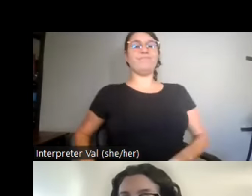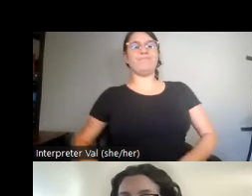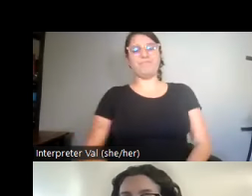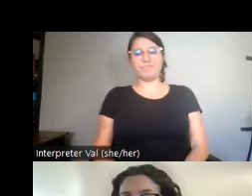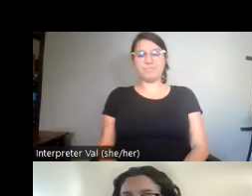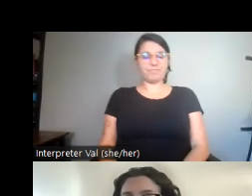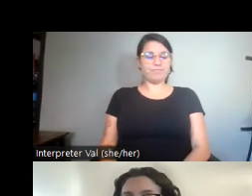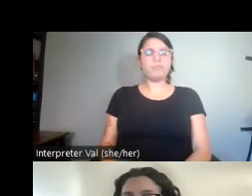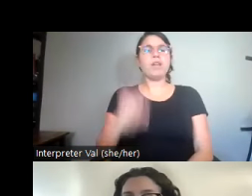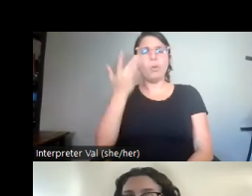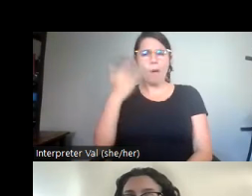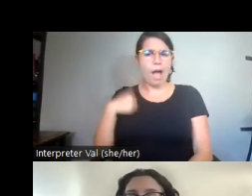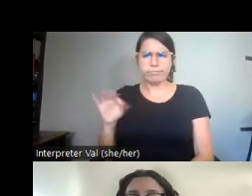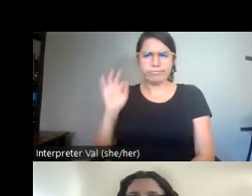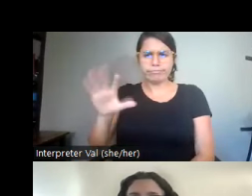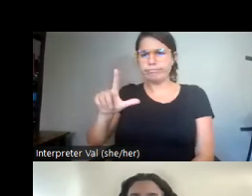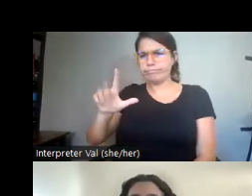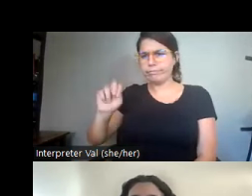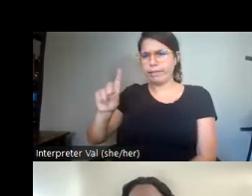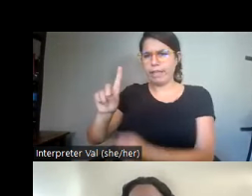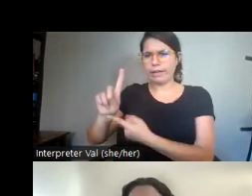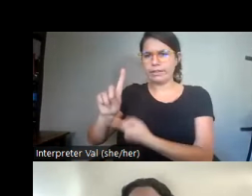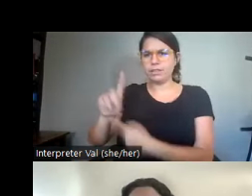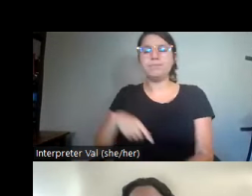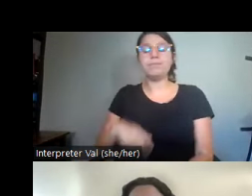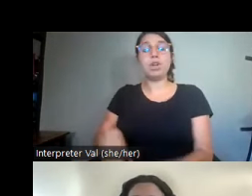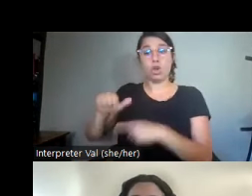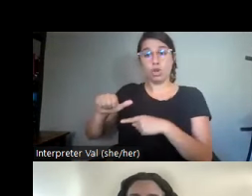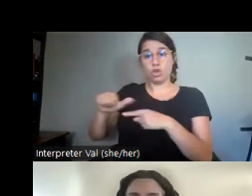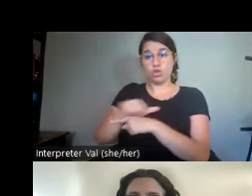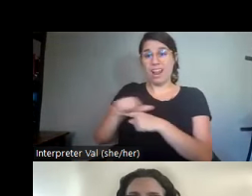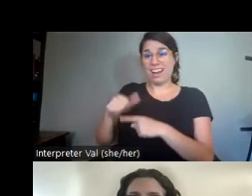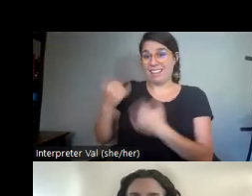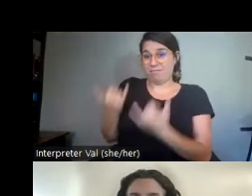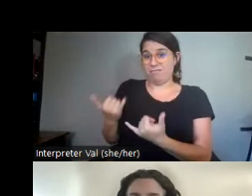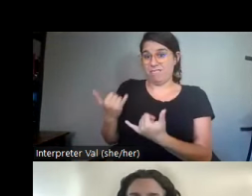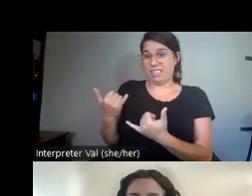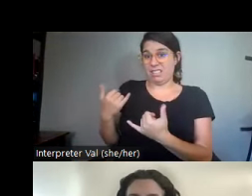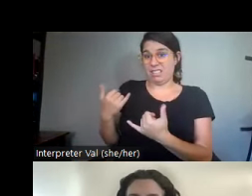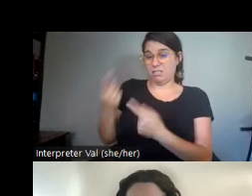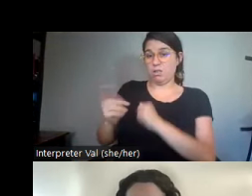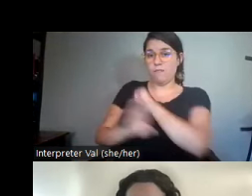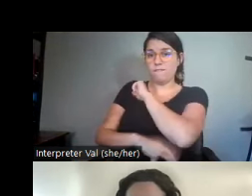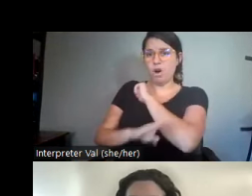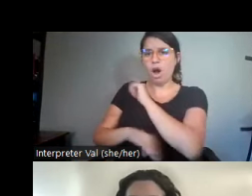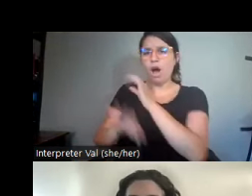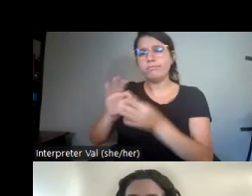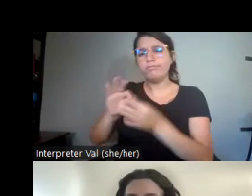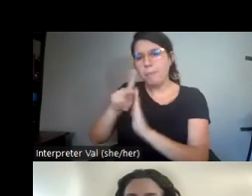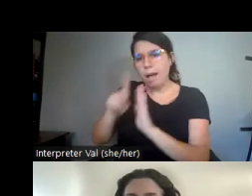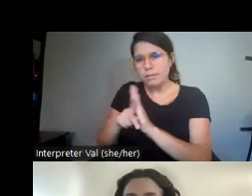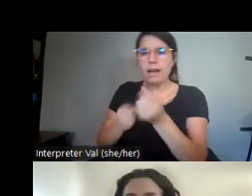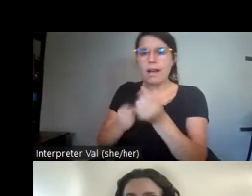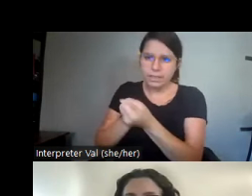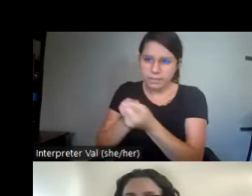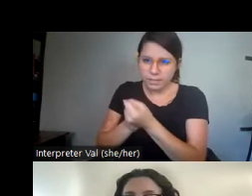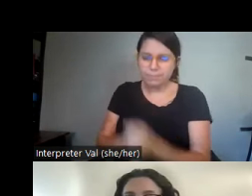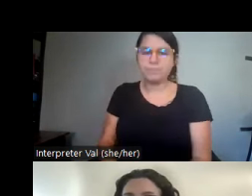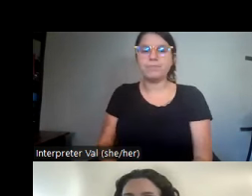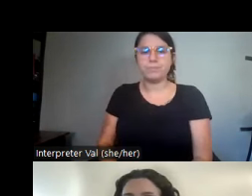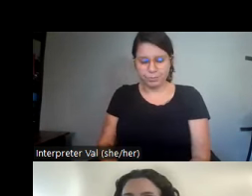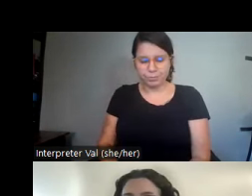up LEND is a big focus of our LEND training this fall has been on policy and advocacy. And we've